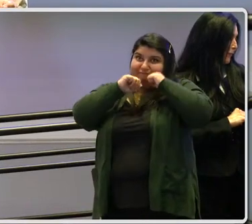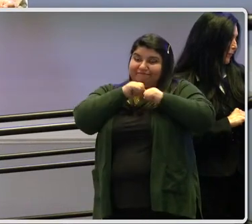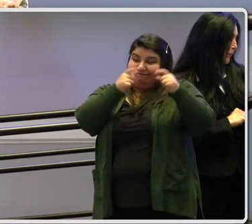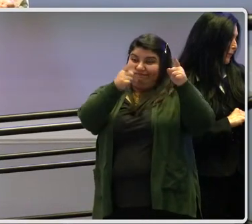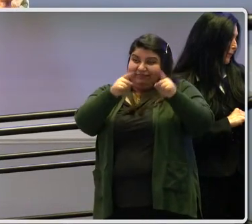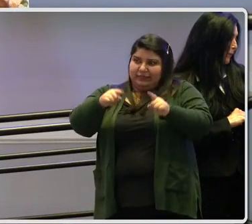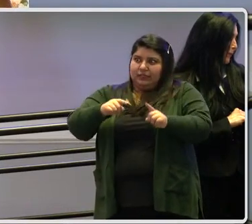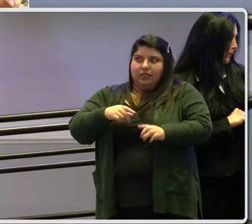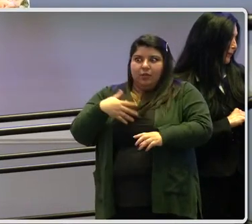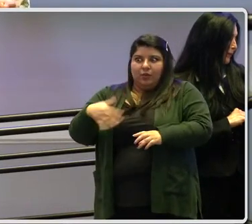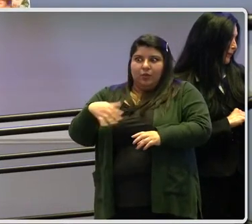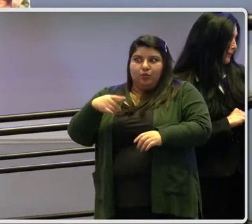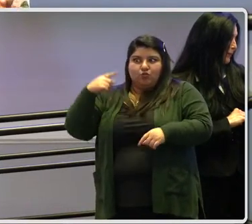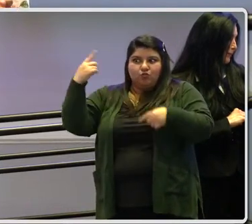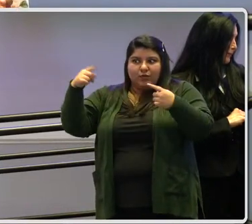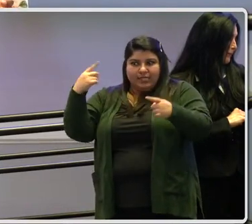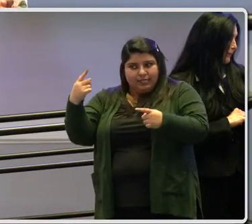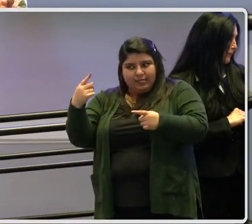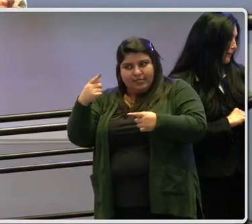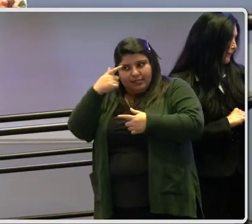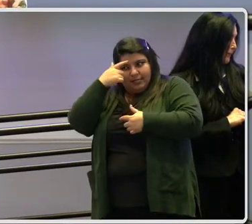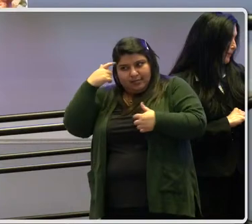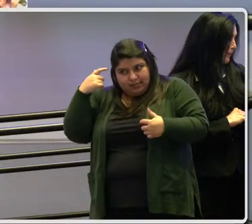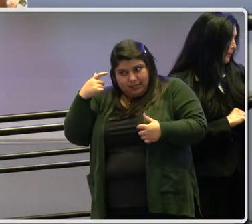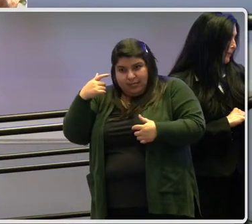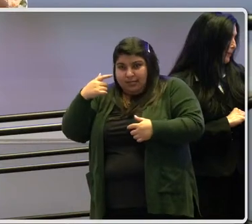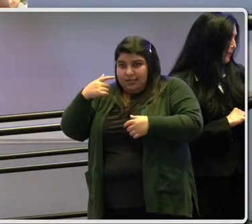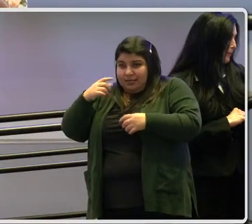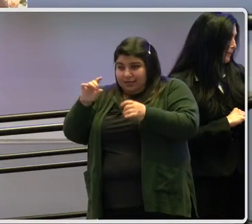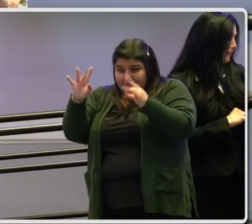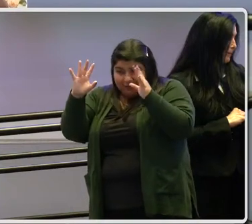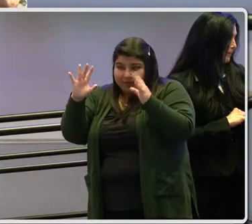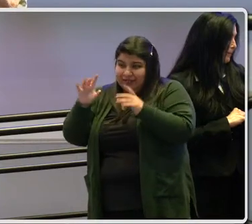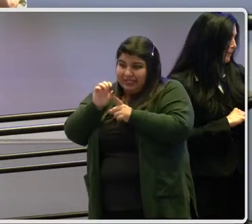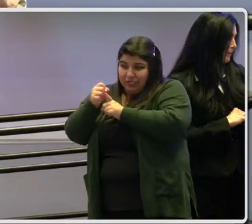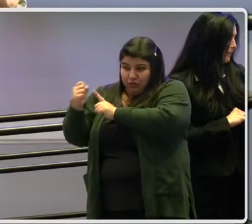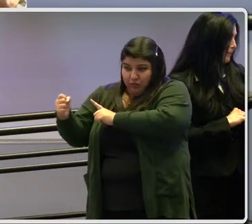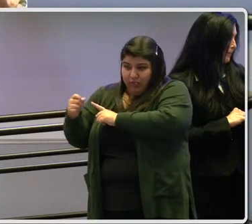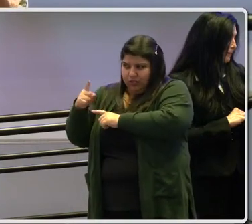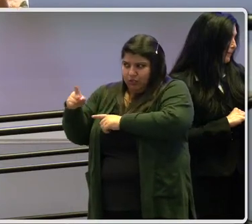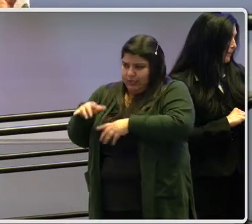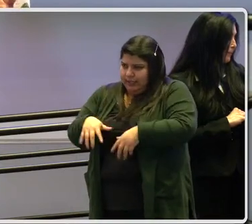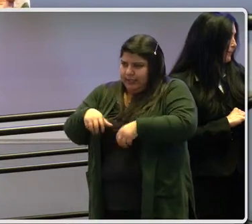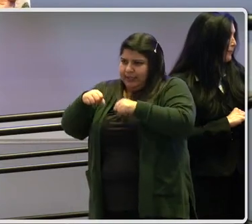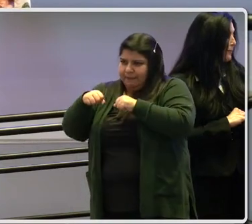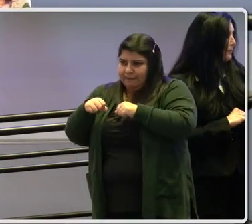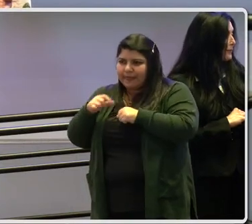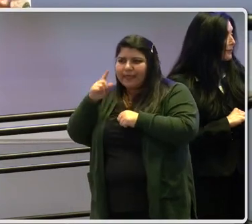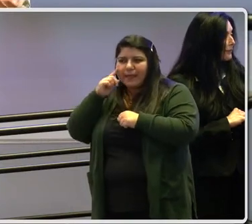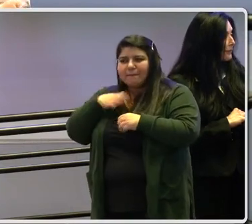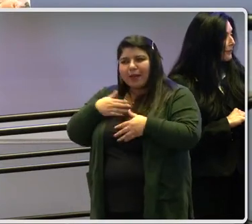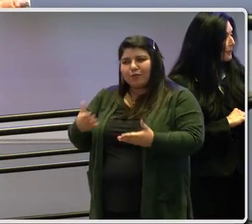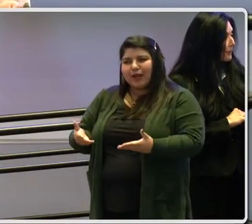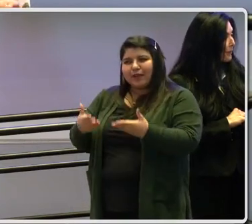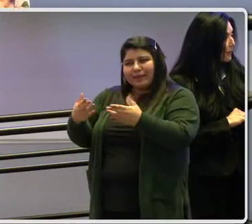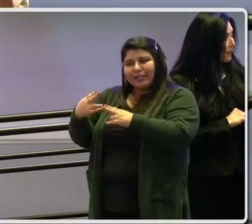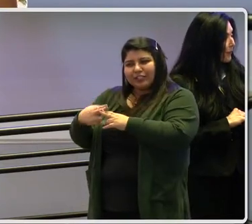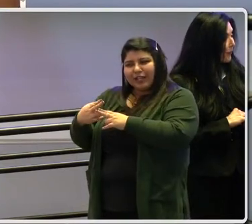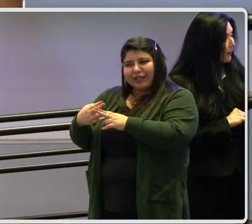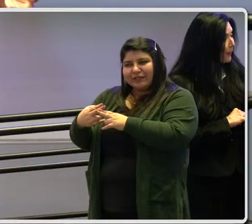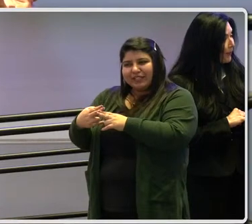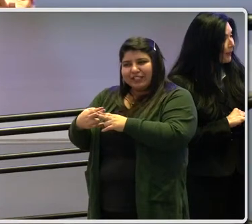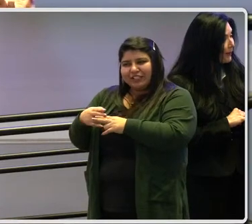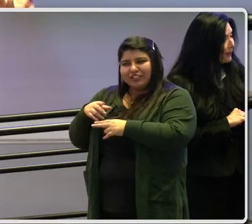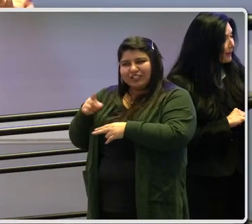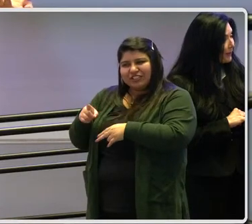extreme circumstances of oftentimes trauma and disability. I think I had mentioned in my recommendation that Lori is non-disabled, but she actually